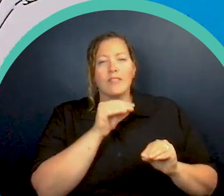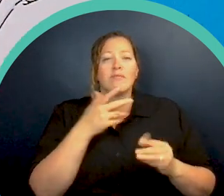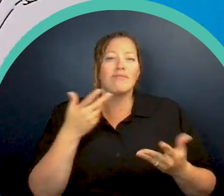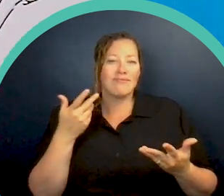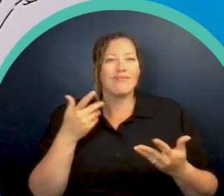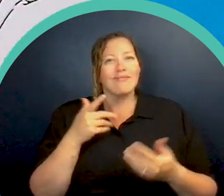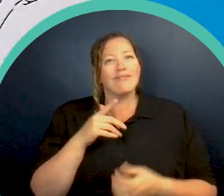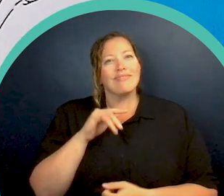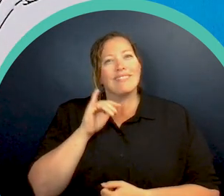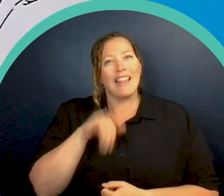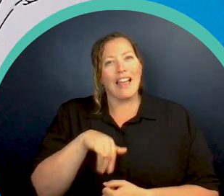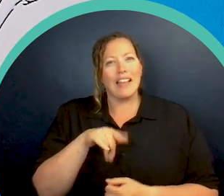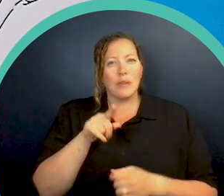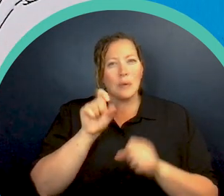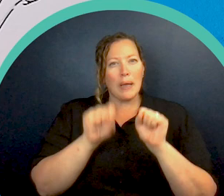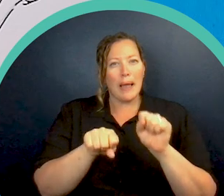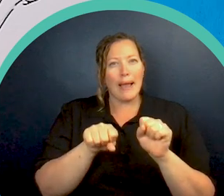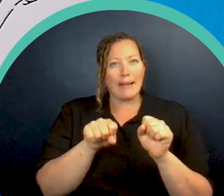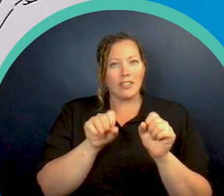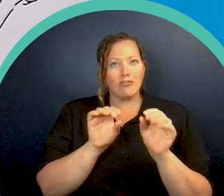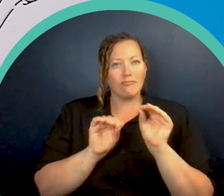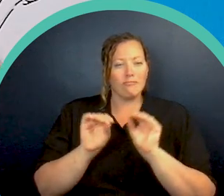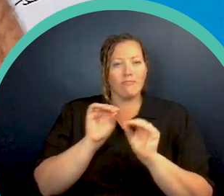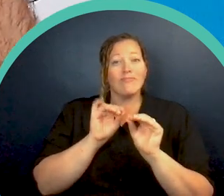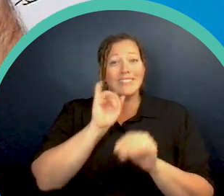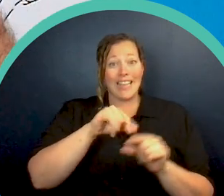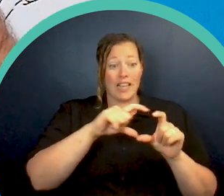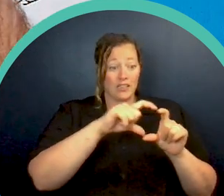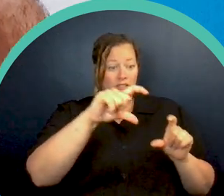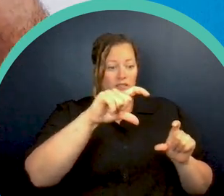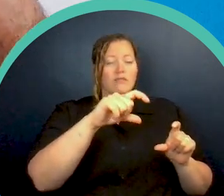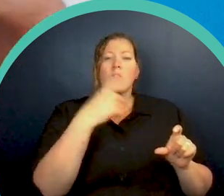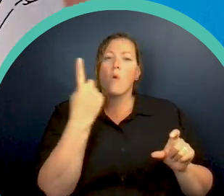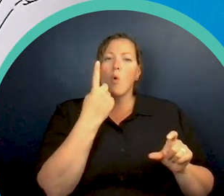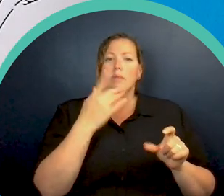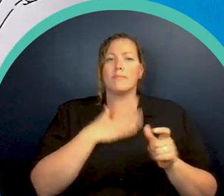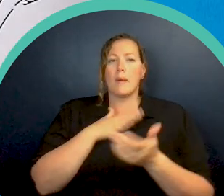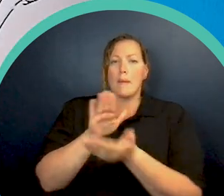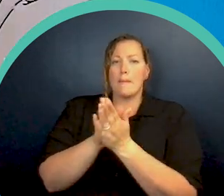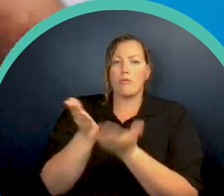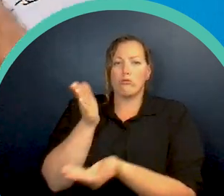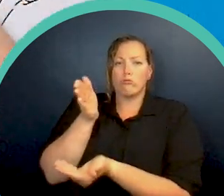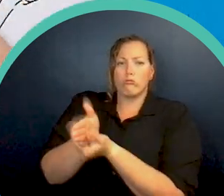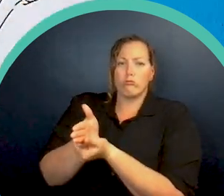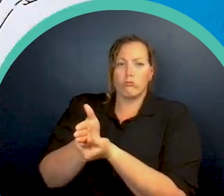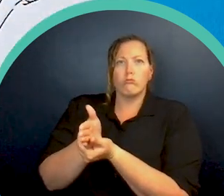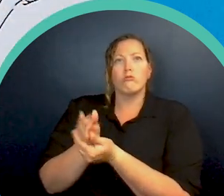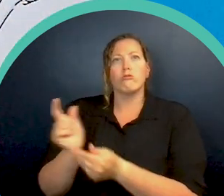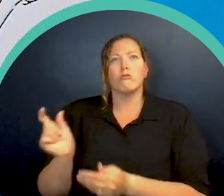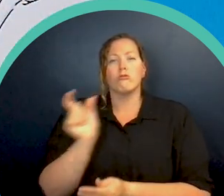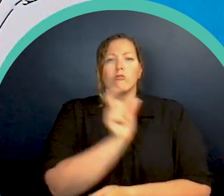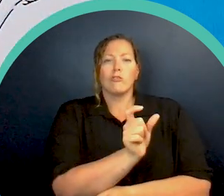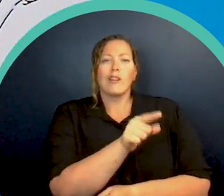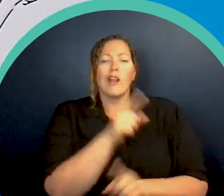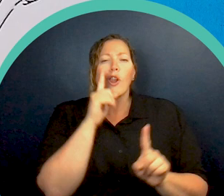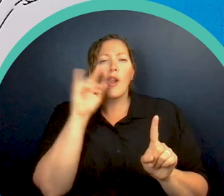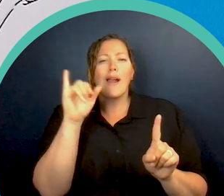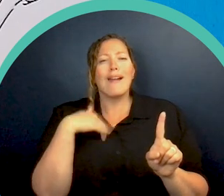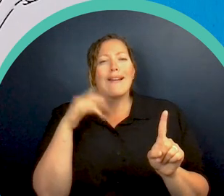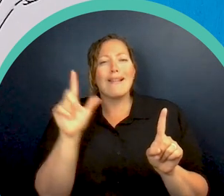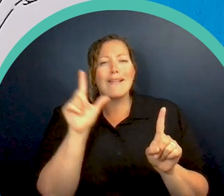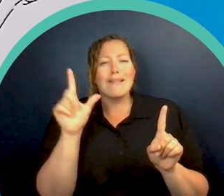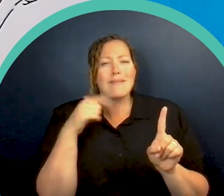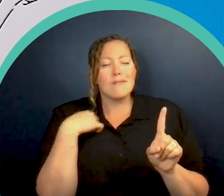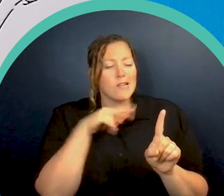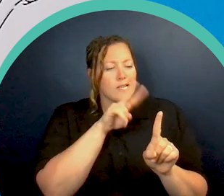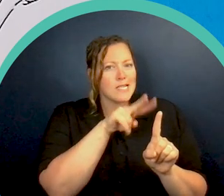then you can see I've got a few other things here I can choose from. So I have this little thing that sits in my sketchbook. It's a little library, so when I'm not